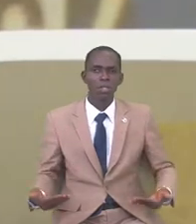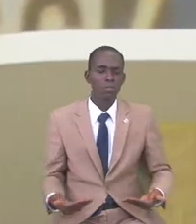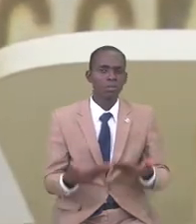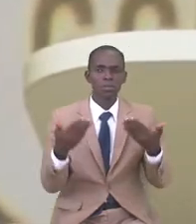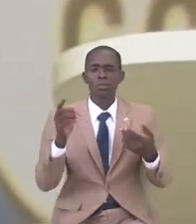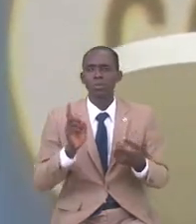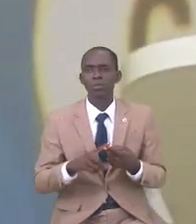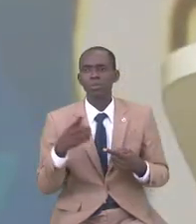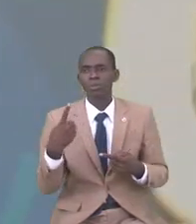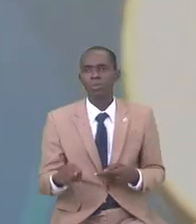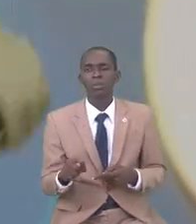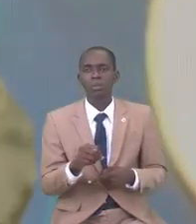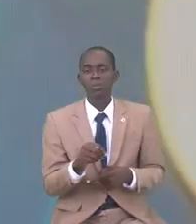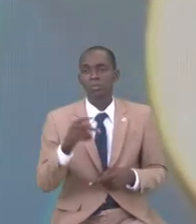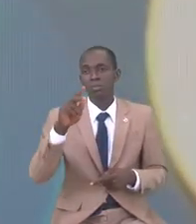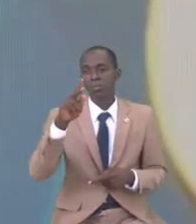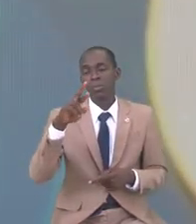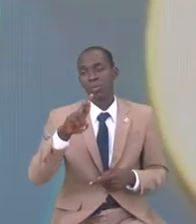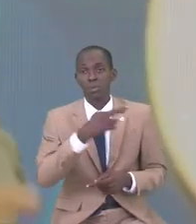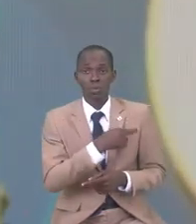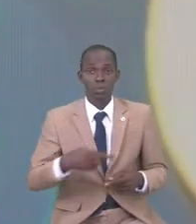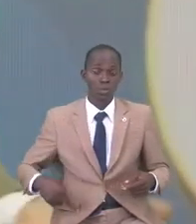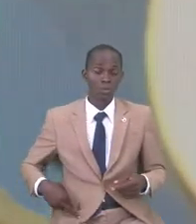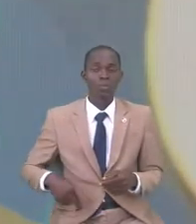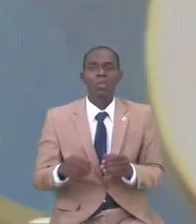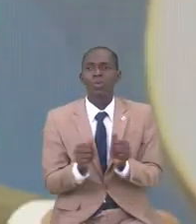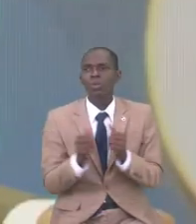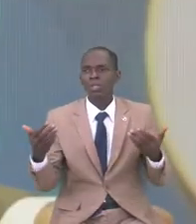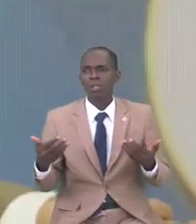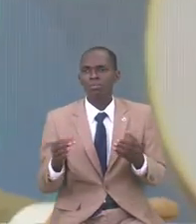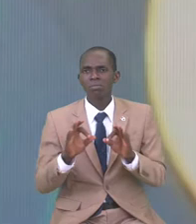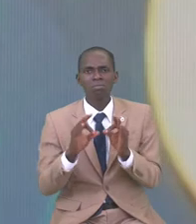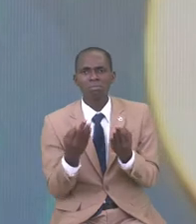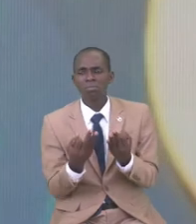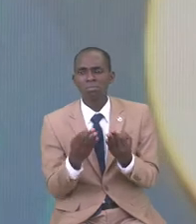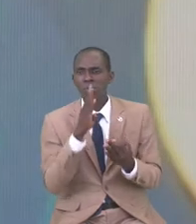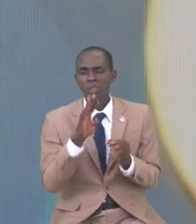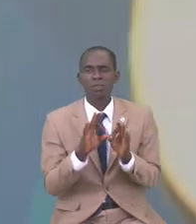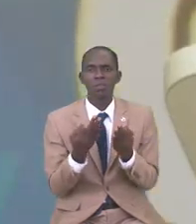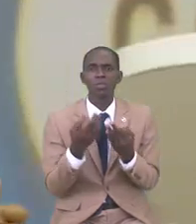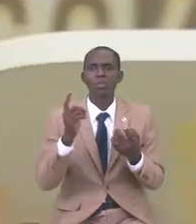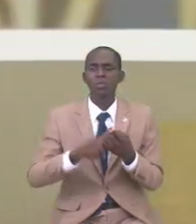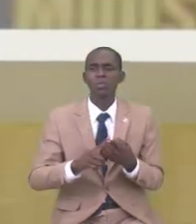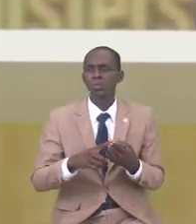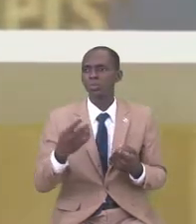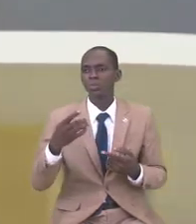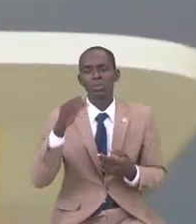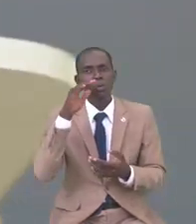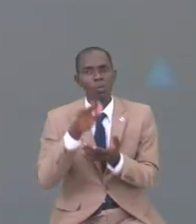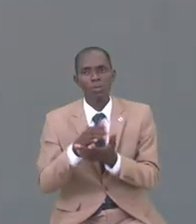without any permission from Ahab or Jezebel, he just appeared suddenly and he